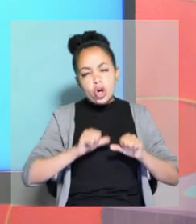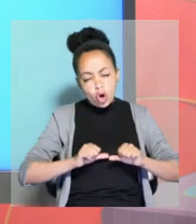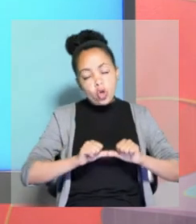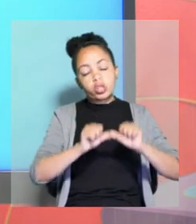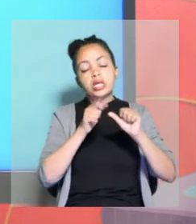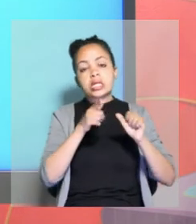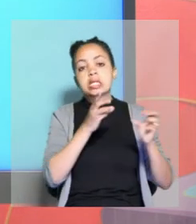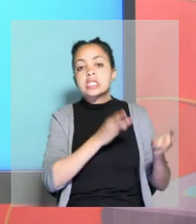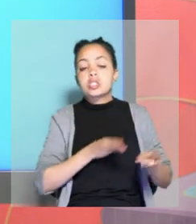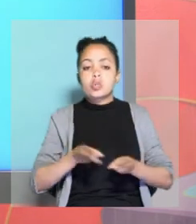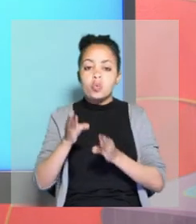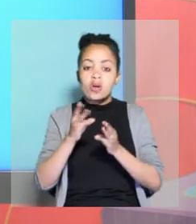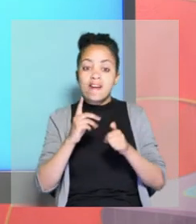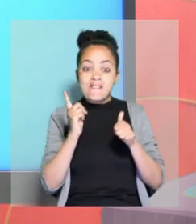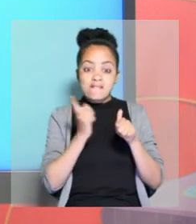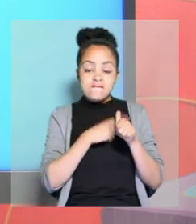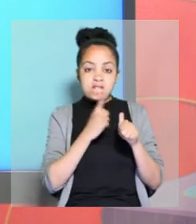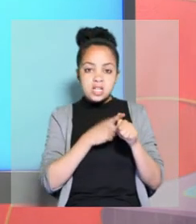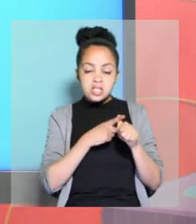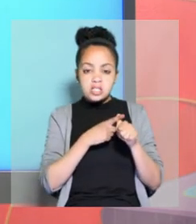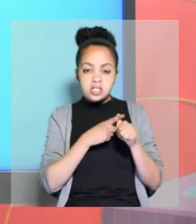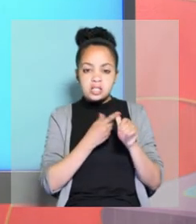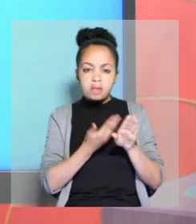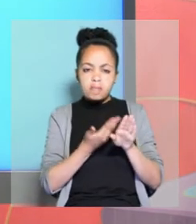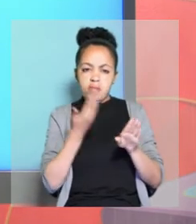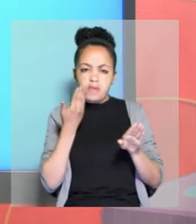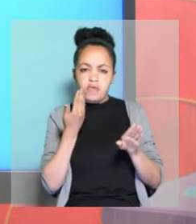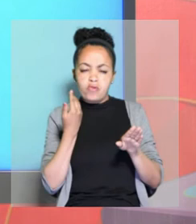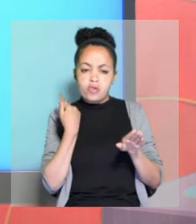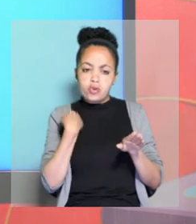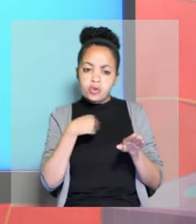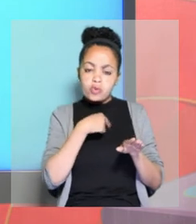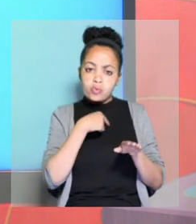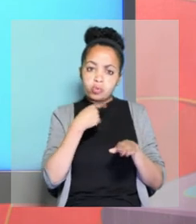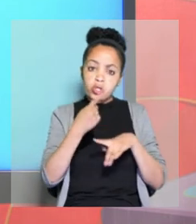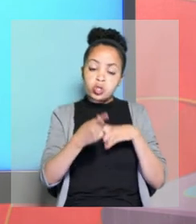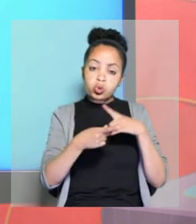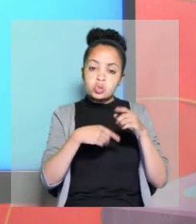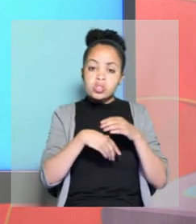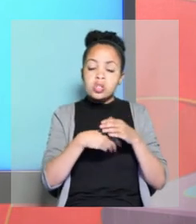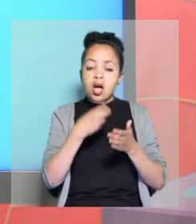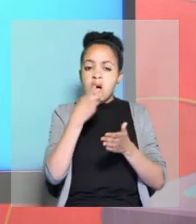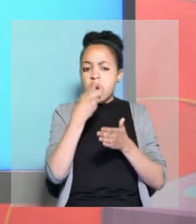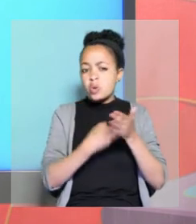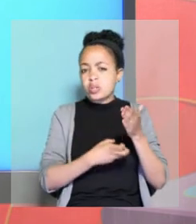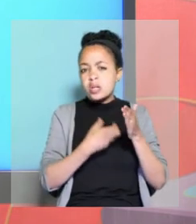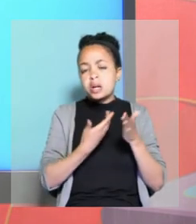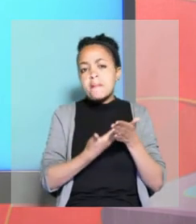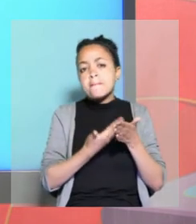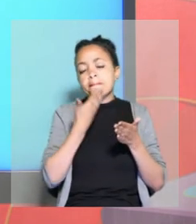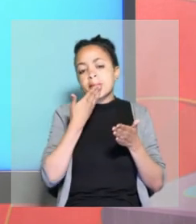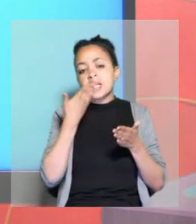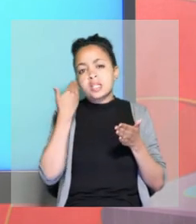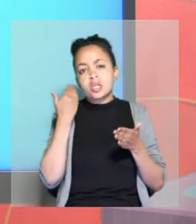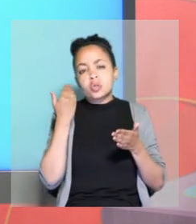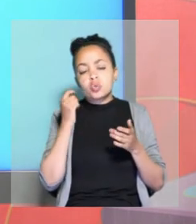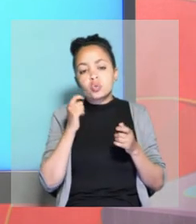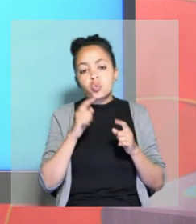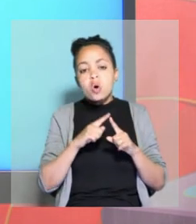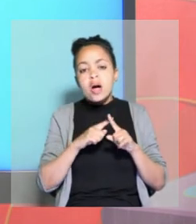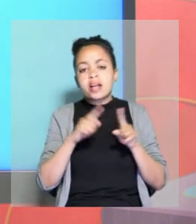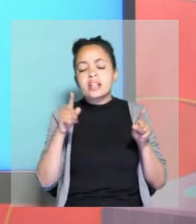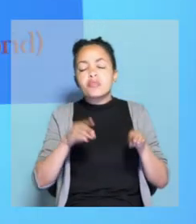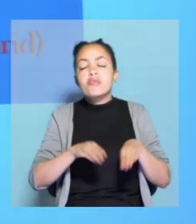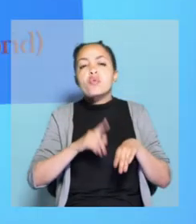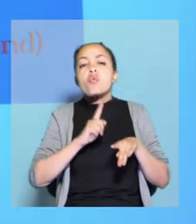this one. Firstly, before we deduce our outcome, it is better to identify what is our